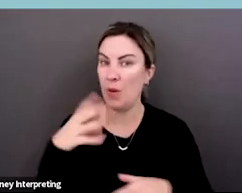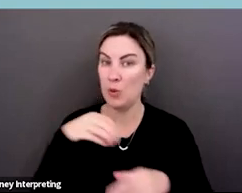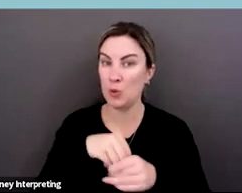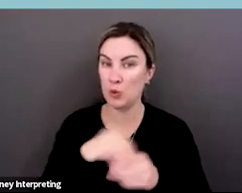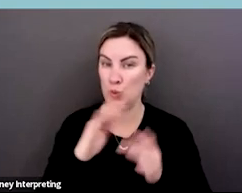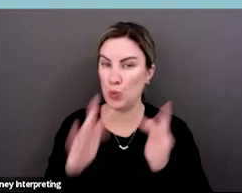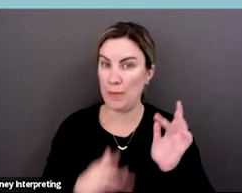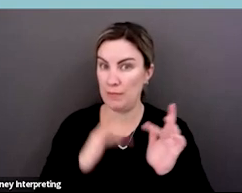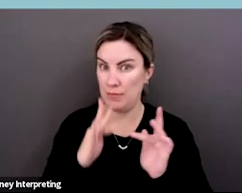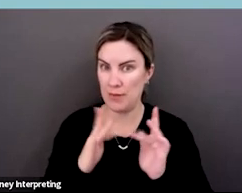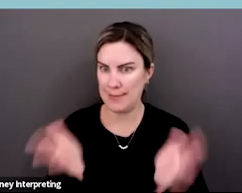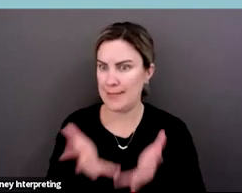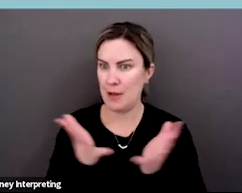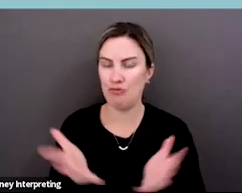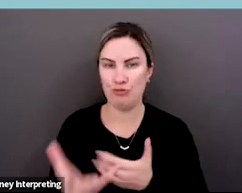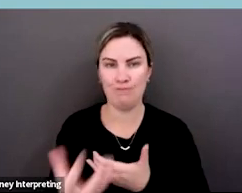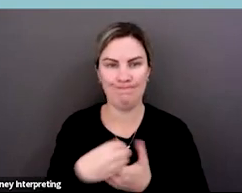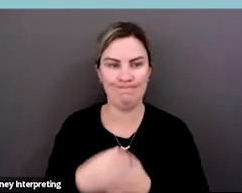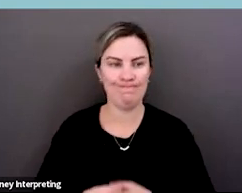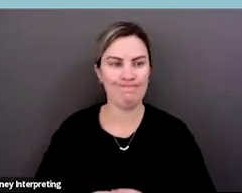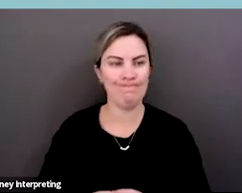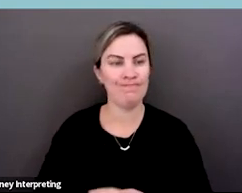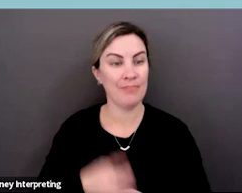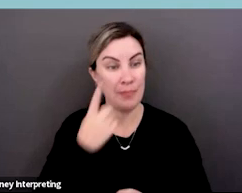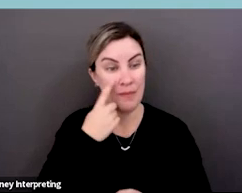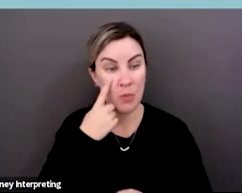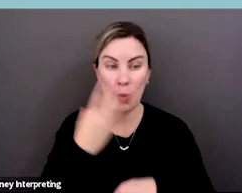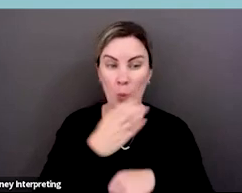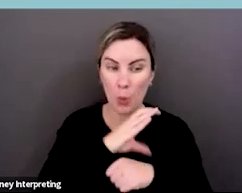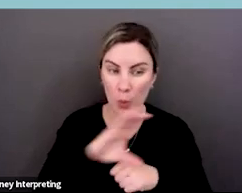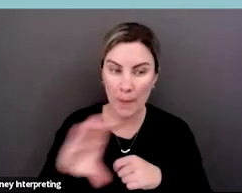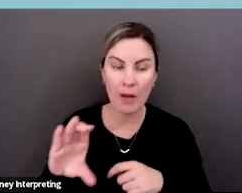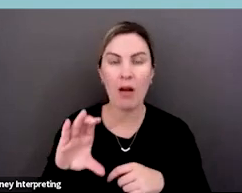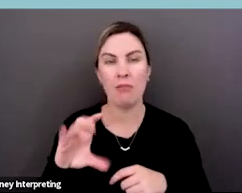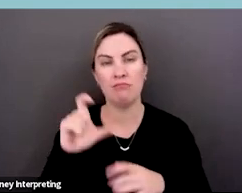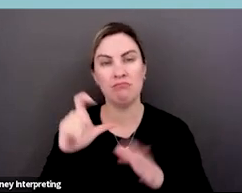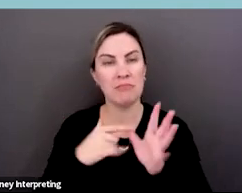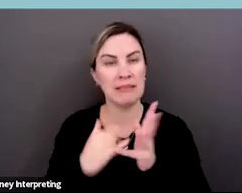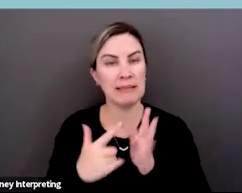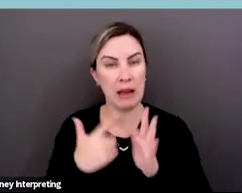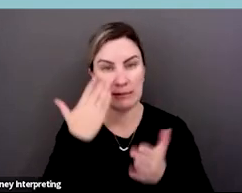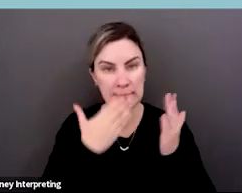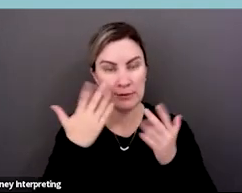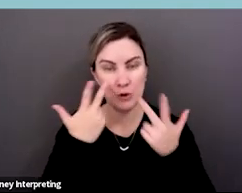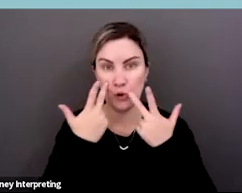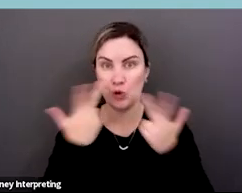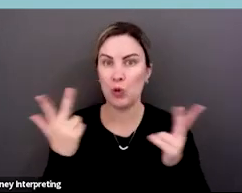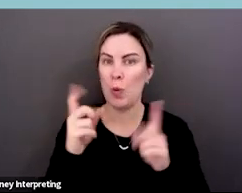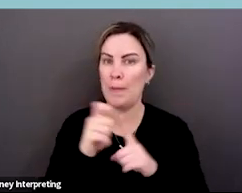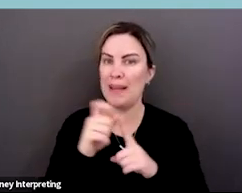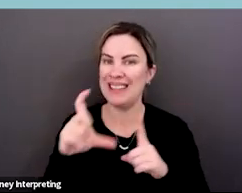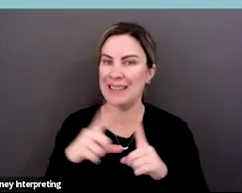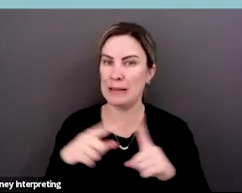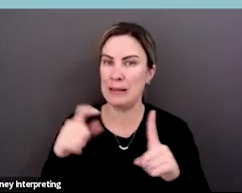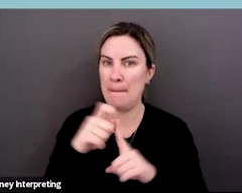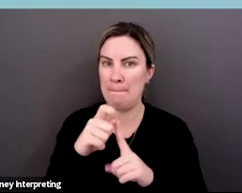third thing is looking at some of our webinars and case studies and resources showcasing PSEP in action.